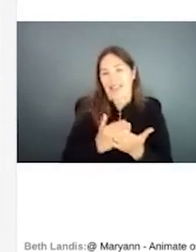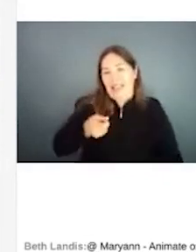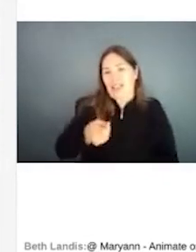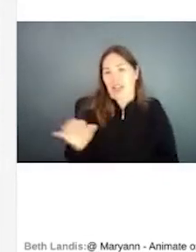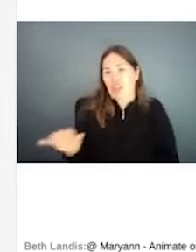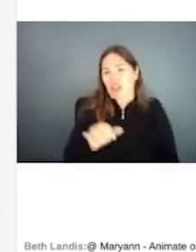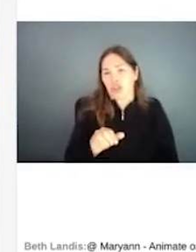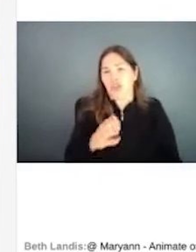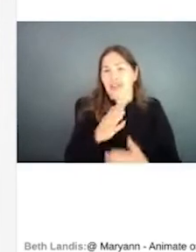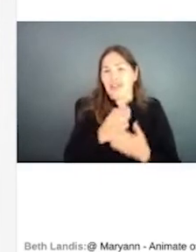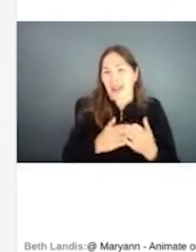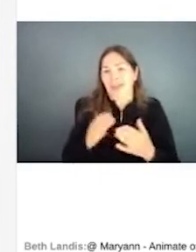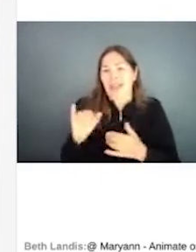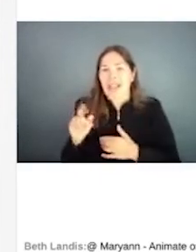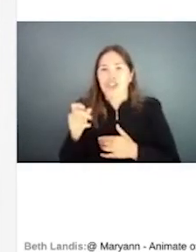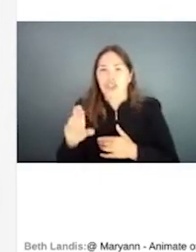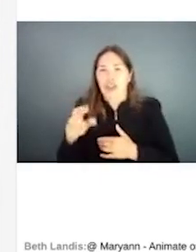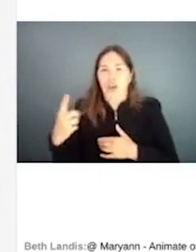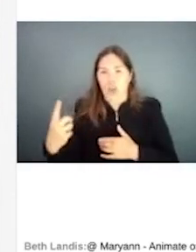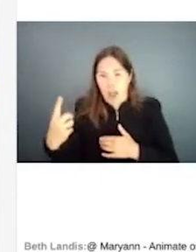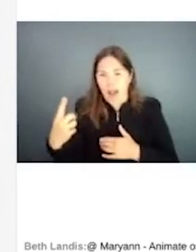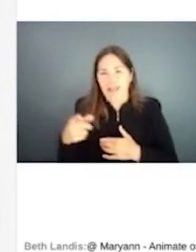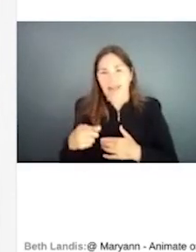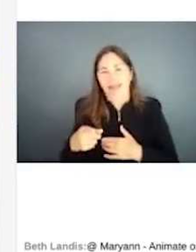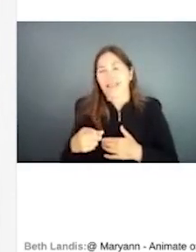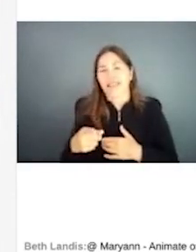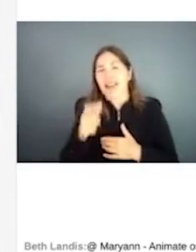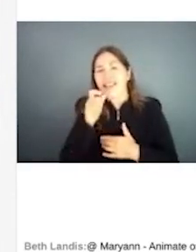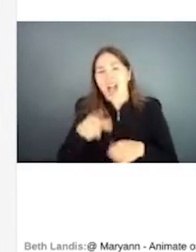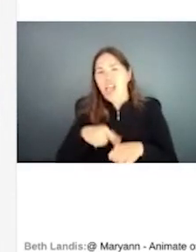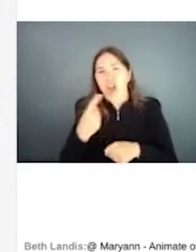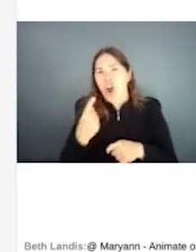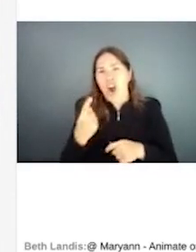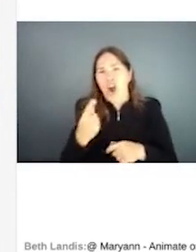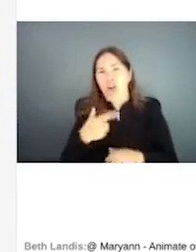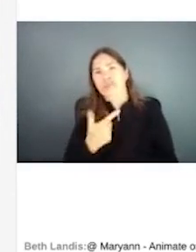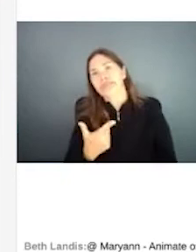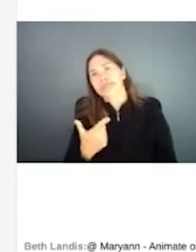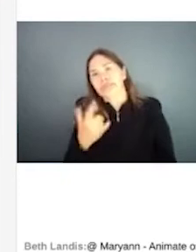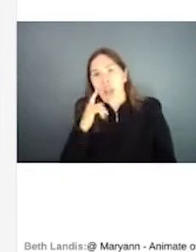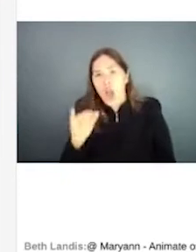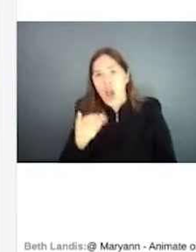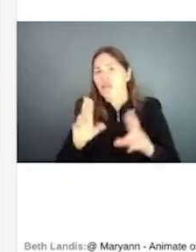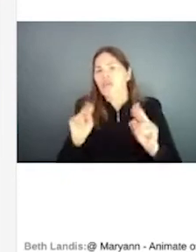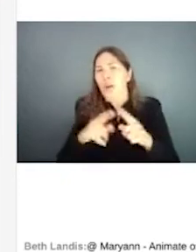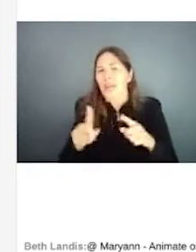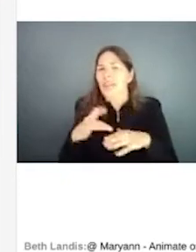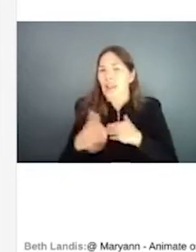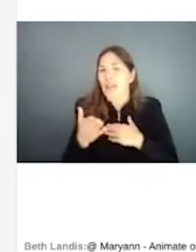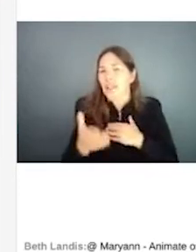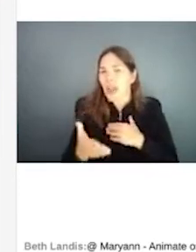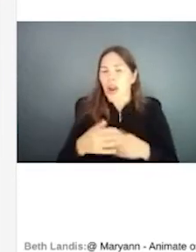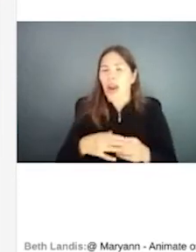went through the Illustrator one, and they're not extremely long, right? But they're available. I think the point here